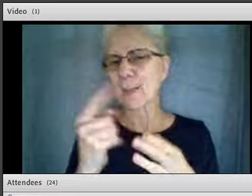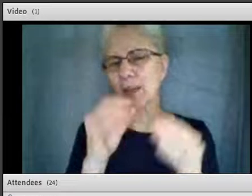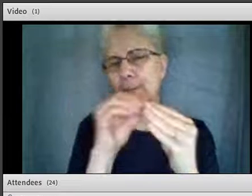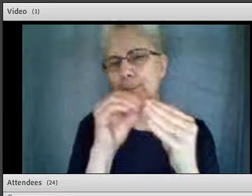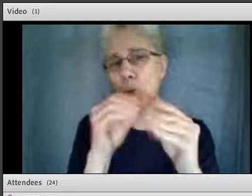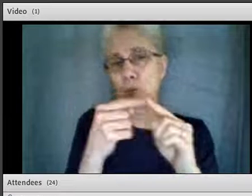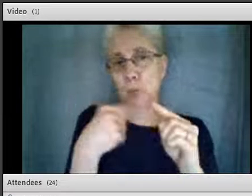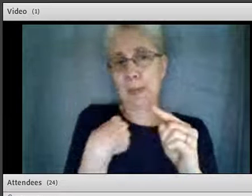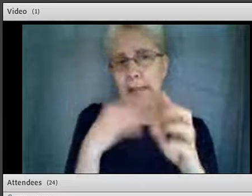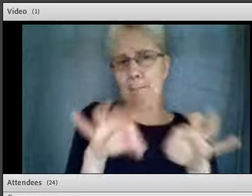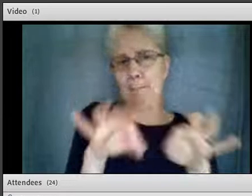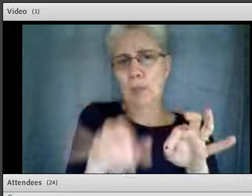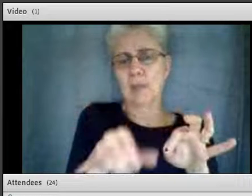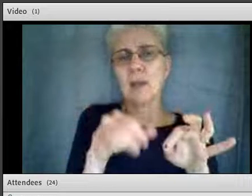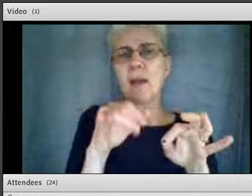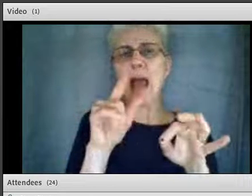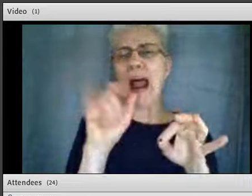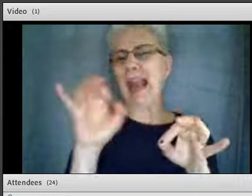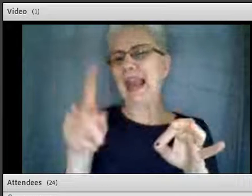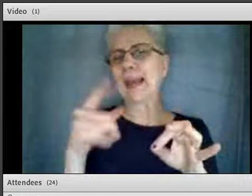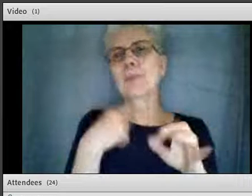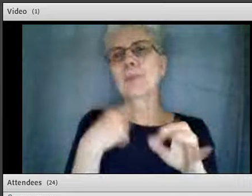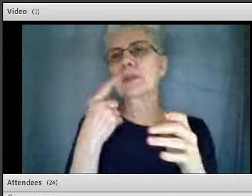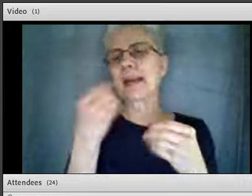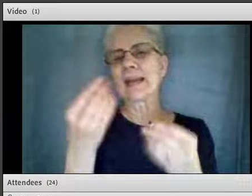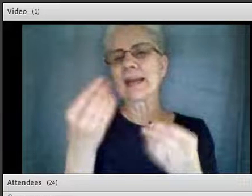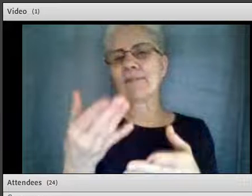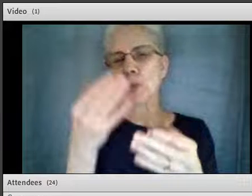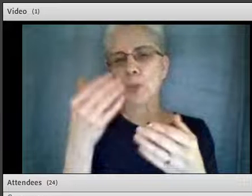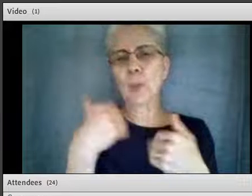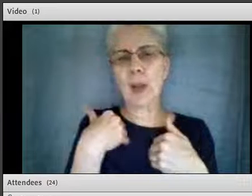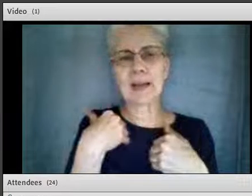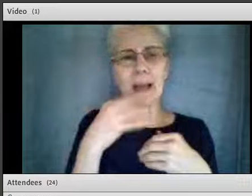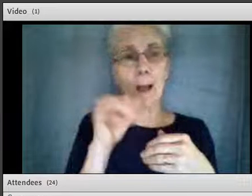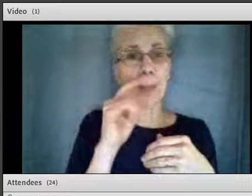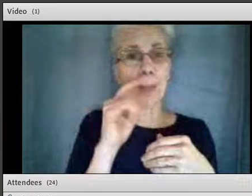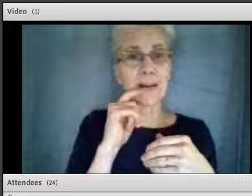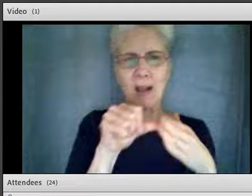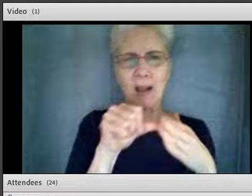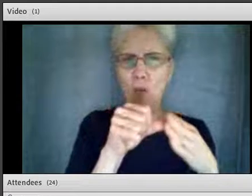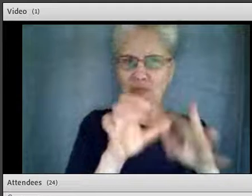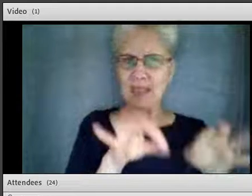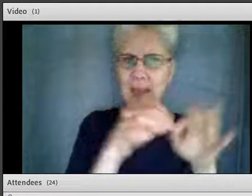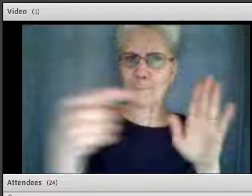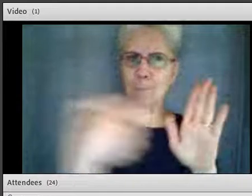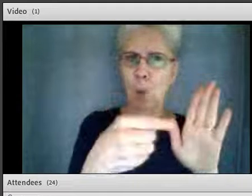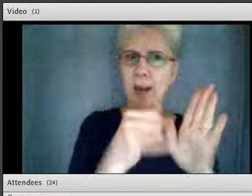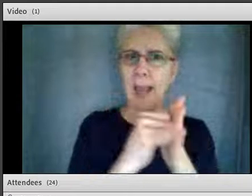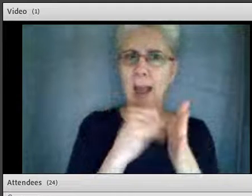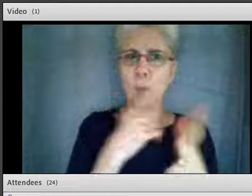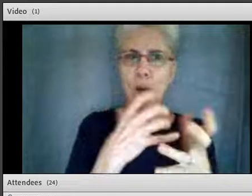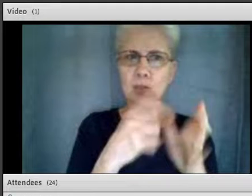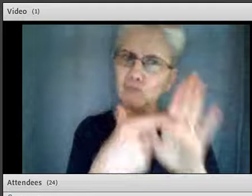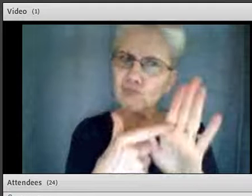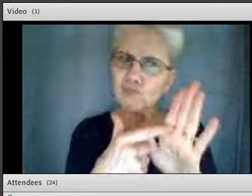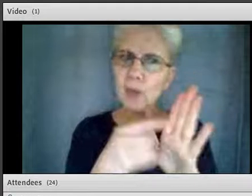is, I'm just kind of giving you content. A button is something like, this is really important, and I'm really trying to pull focus that you want to look at